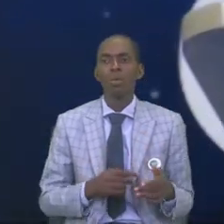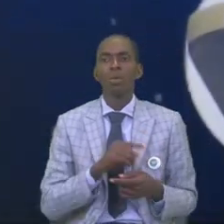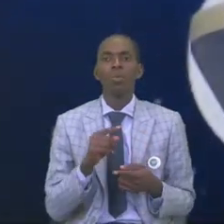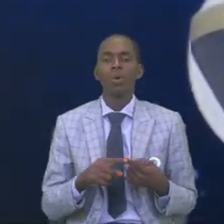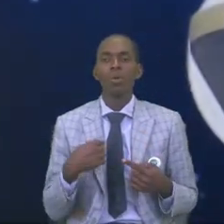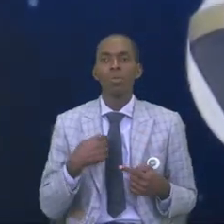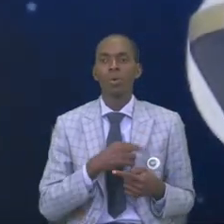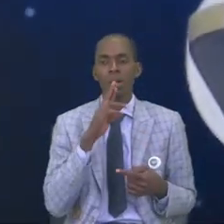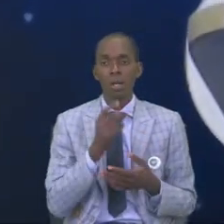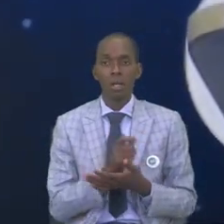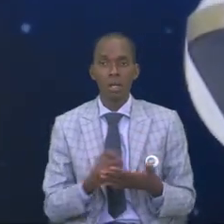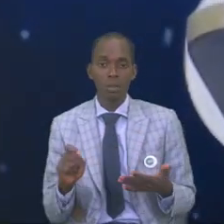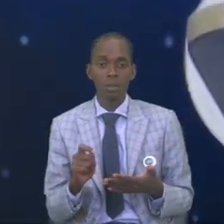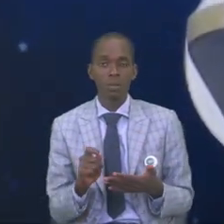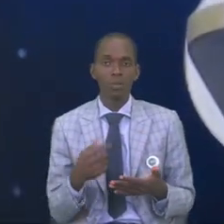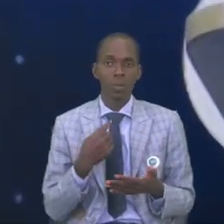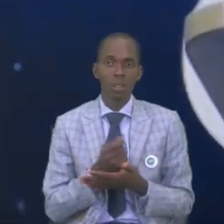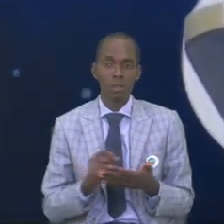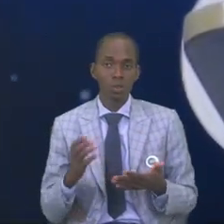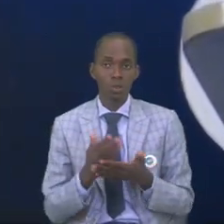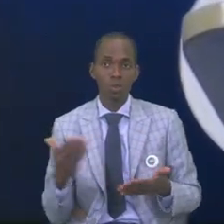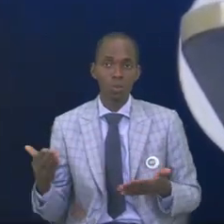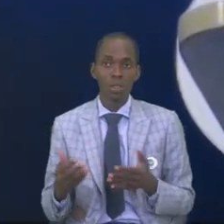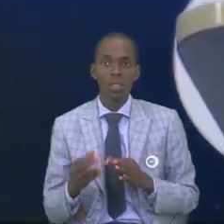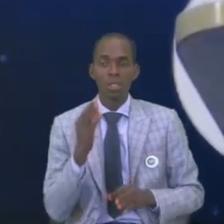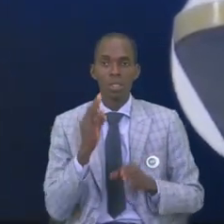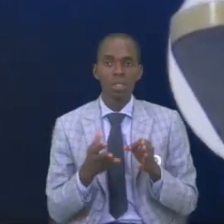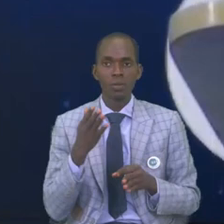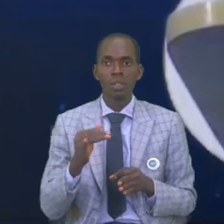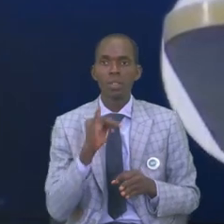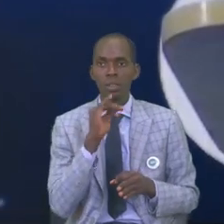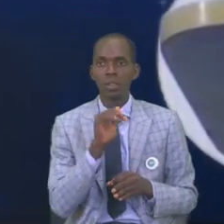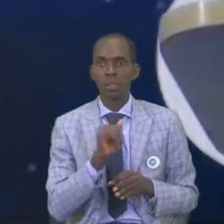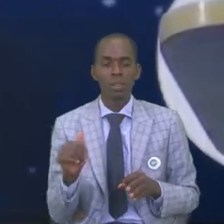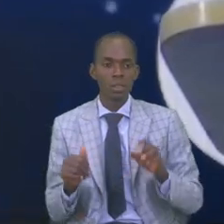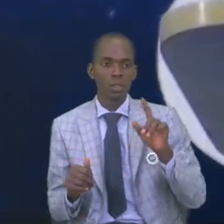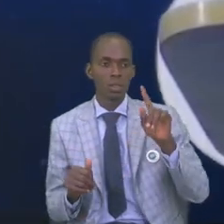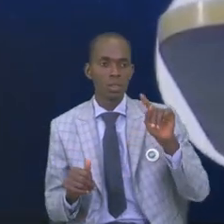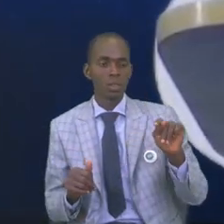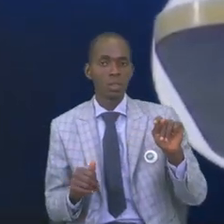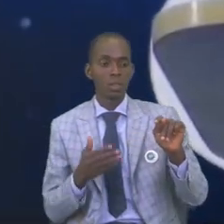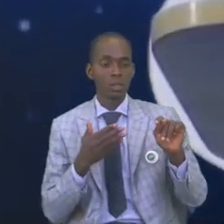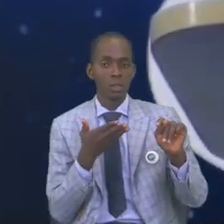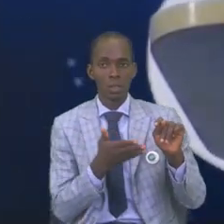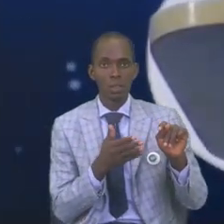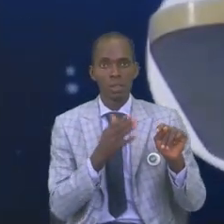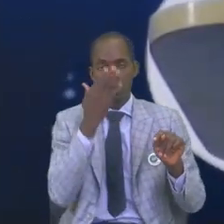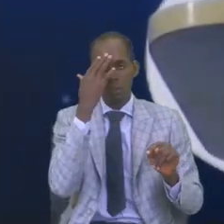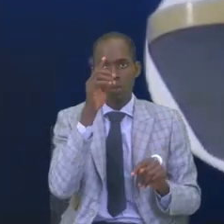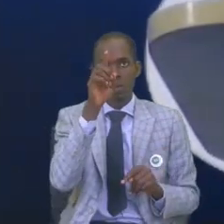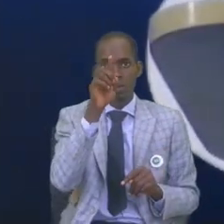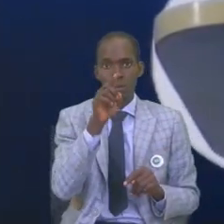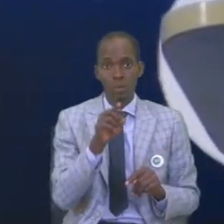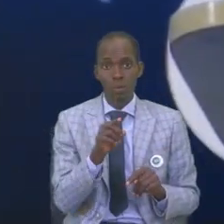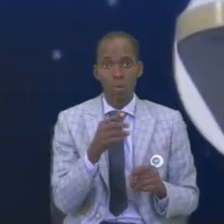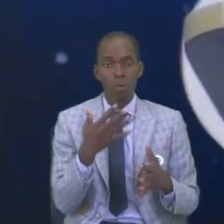you write something. If there is a T there, when you draw that line, you have to cross that line to make it a T. When